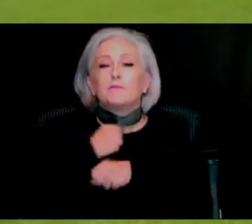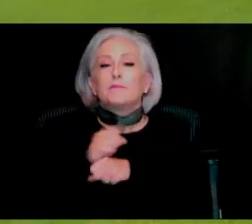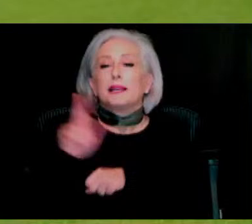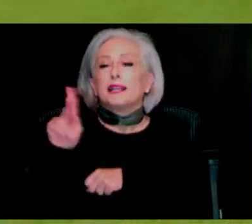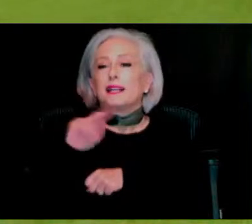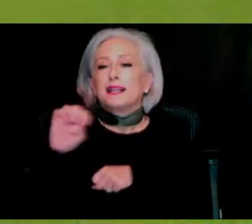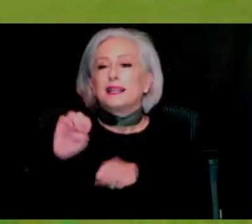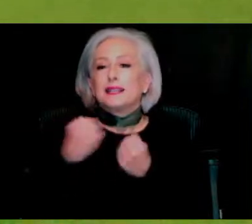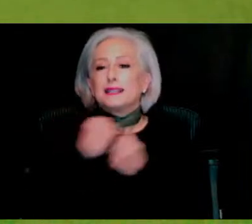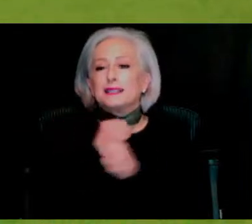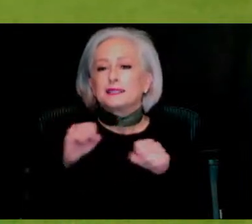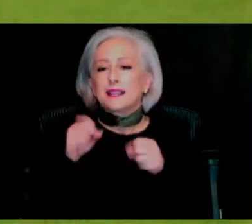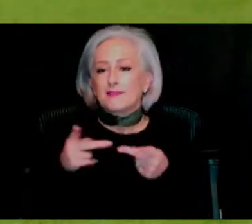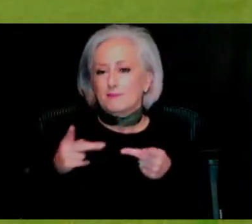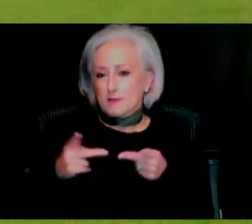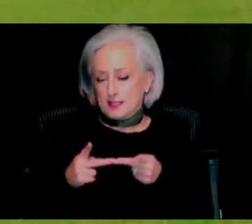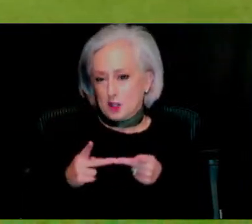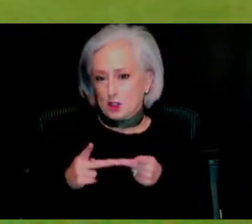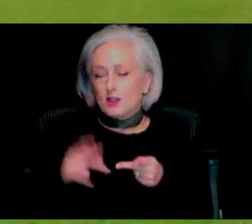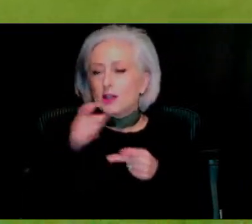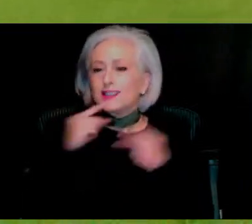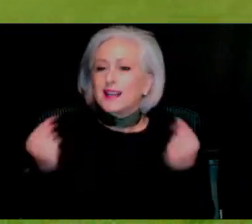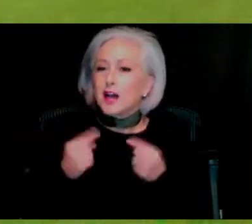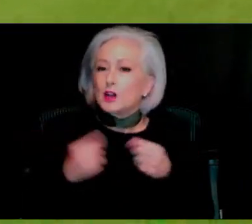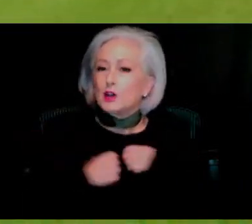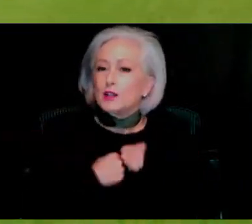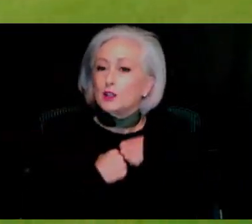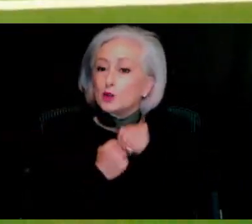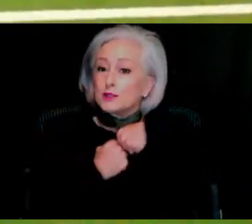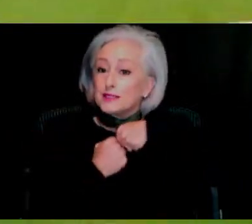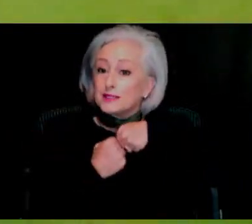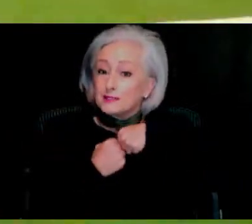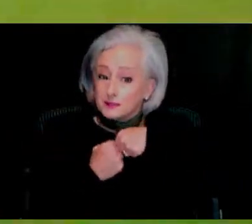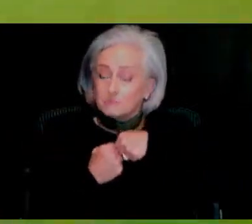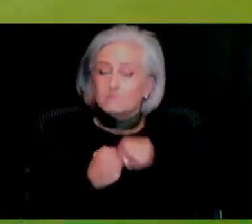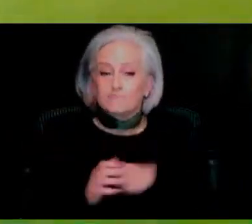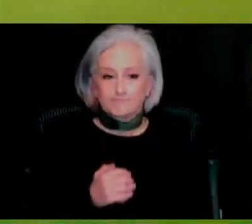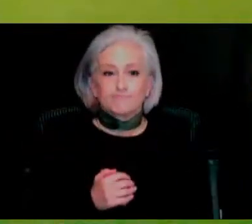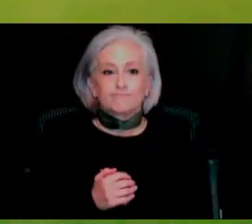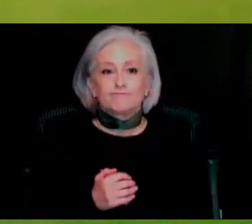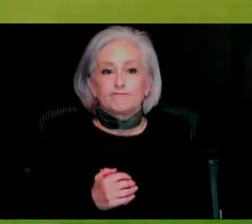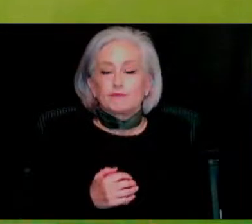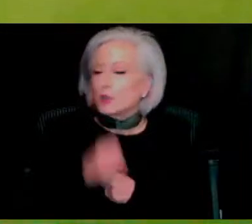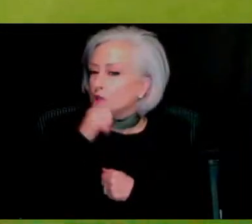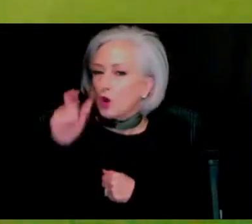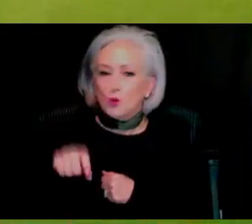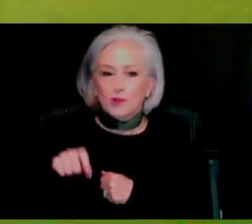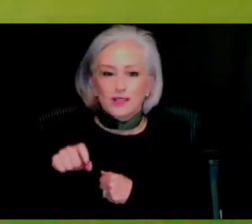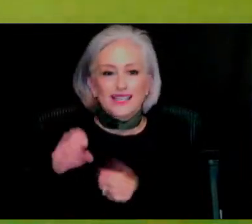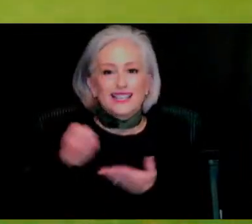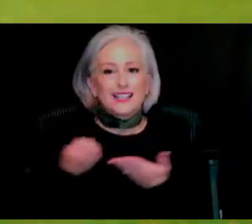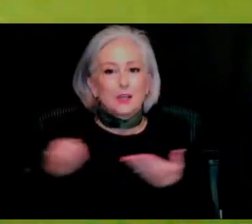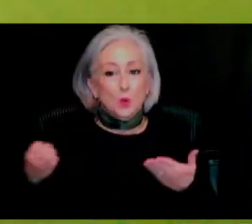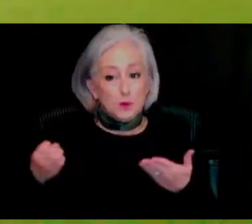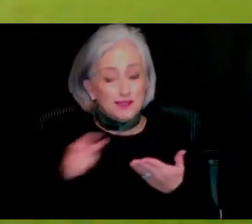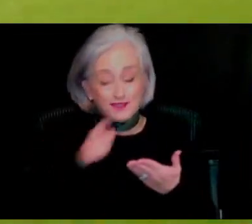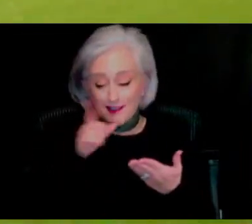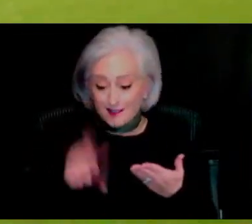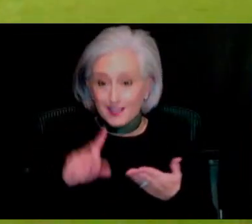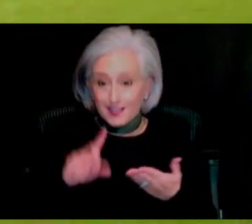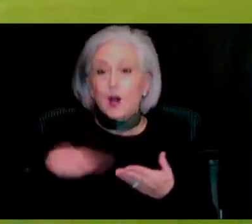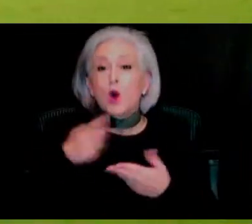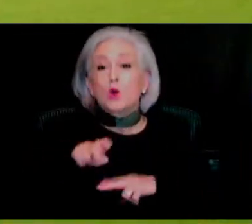hurting the knee joint, but we're working the thighs. You don't need any equipment, you just need a chair or a couch. Absolutely.